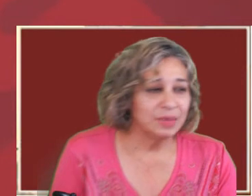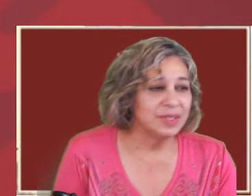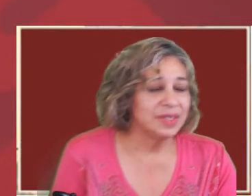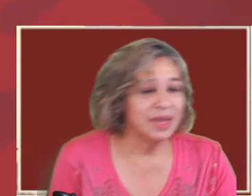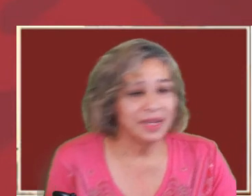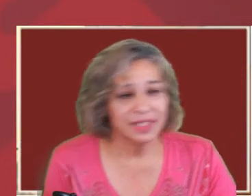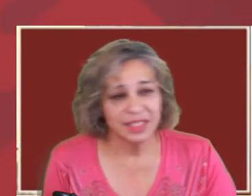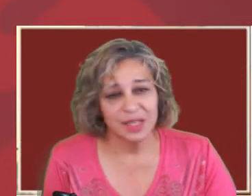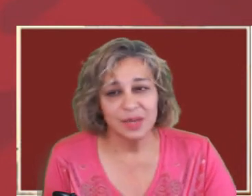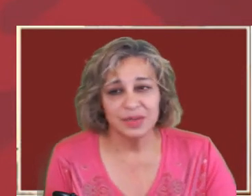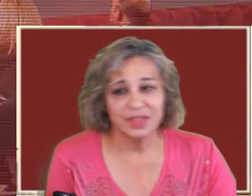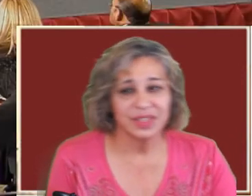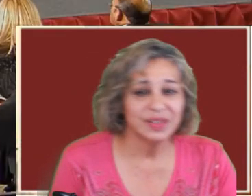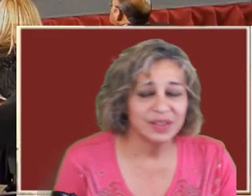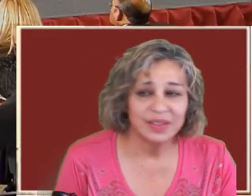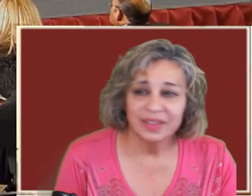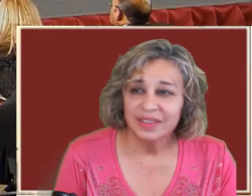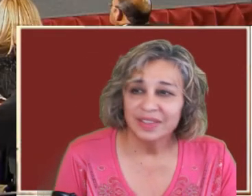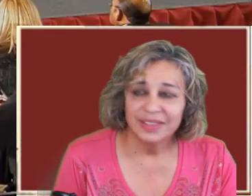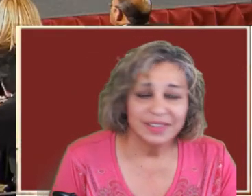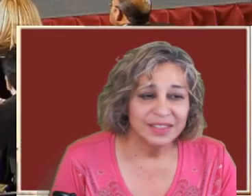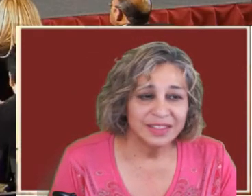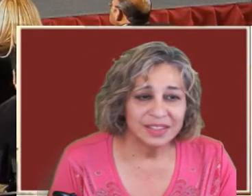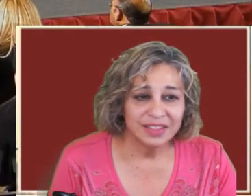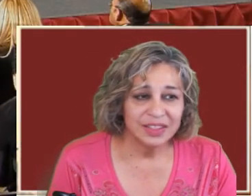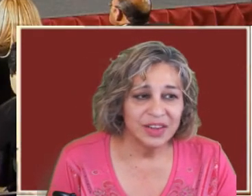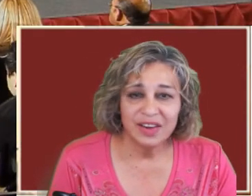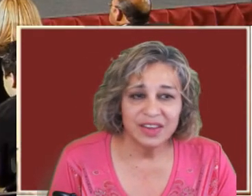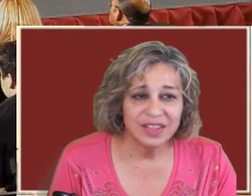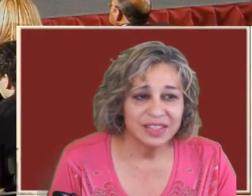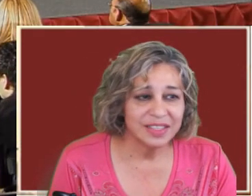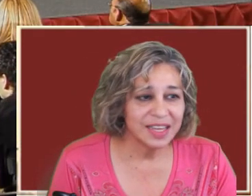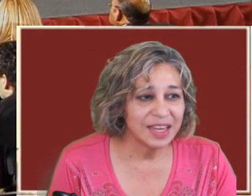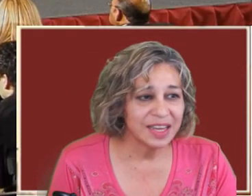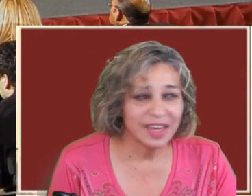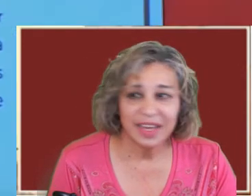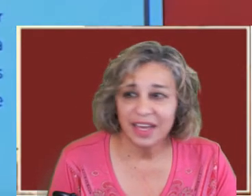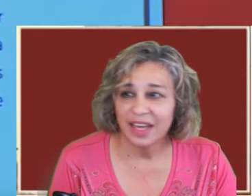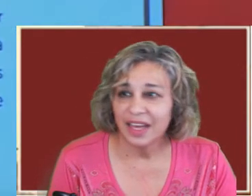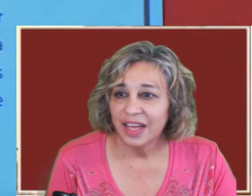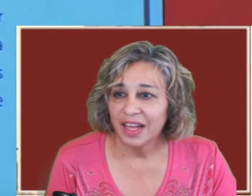That was not disclosed. So here you can